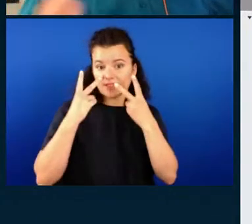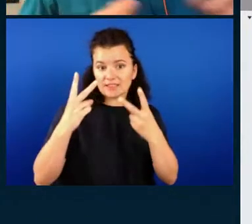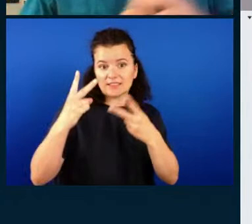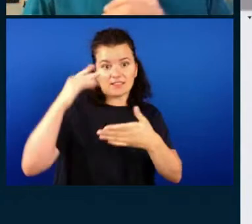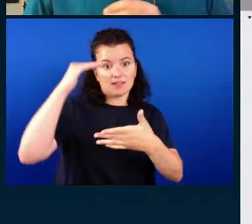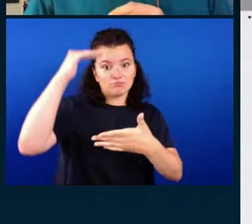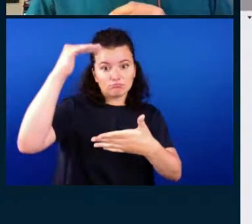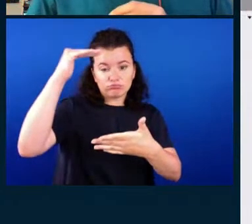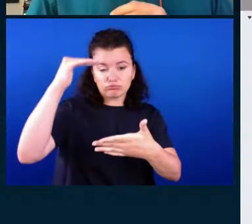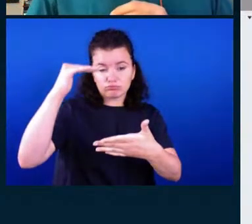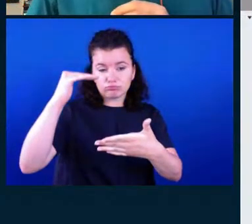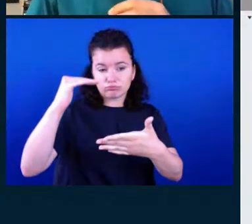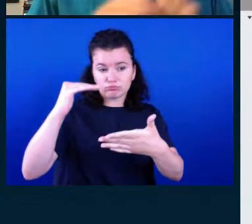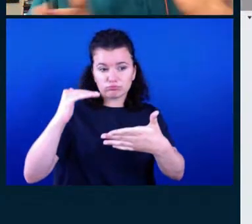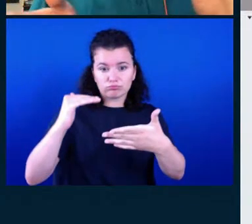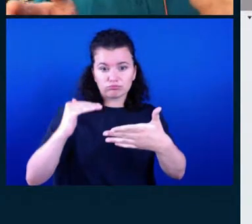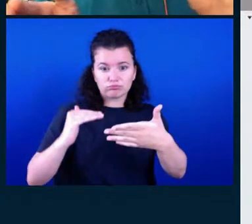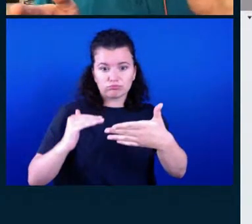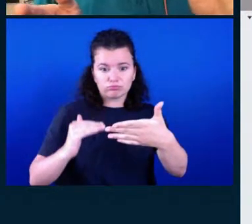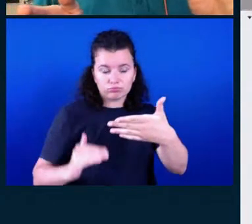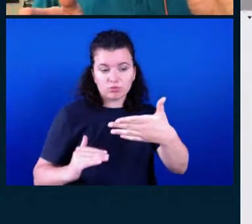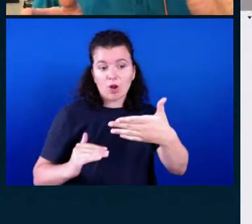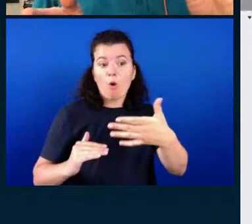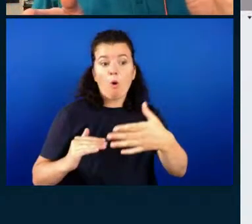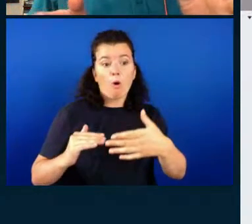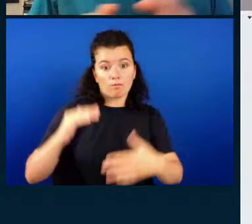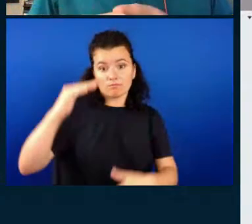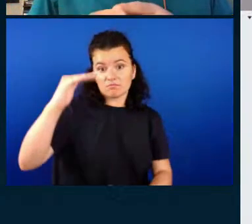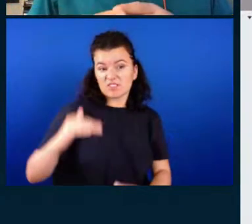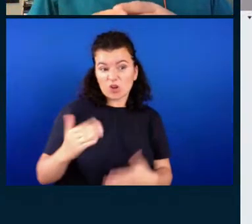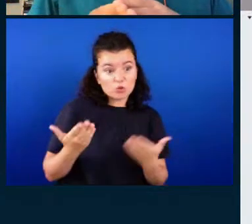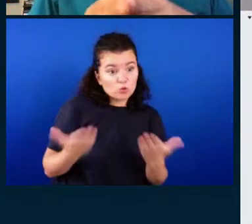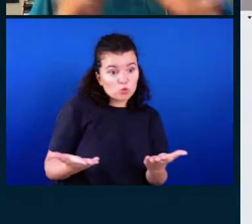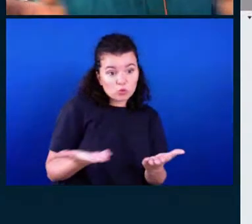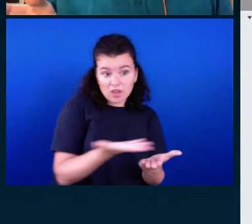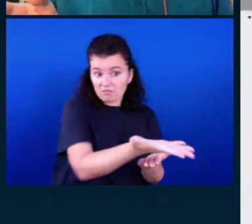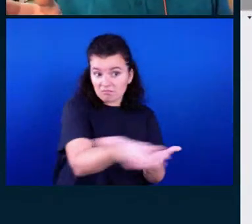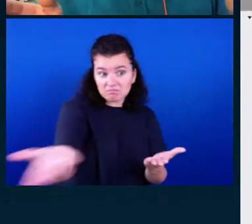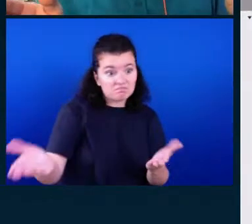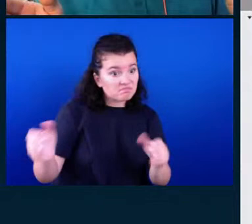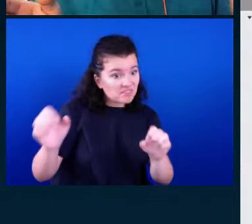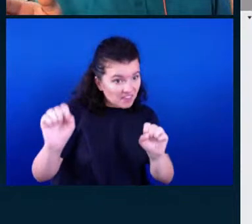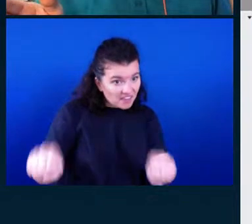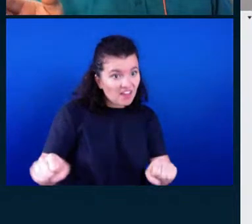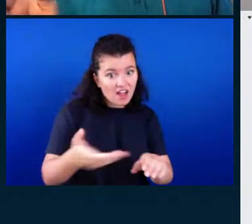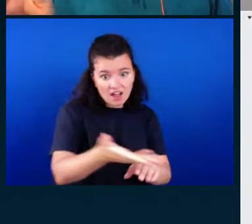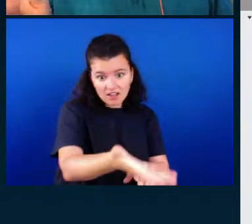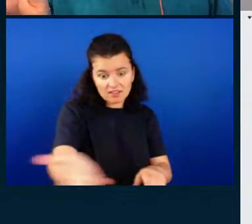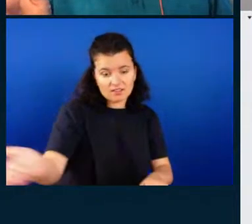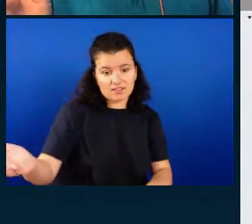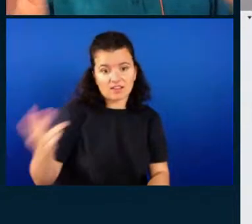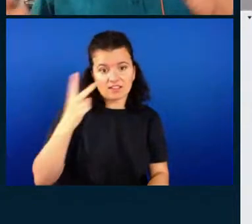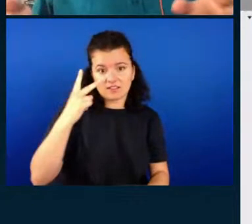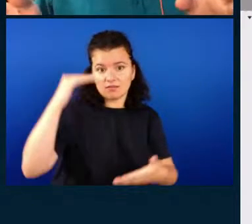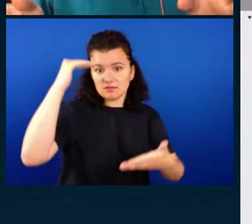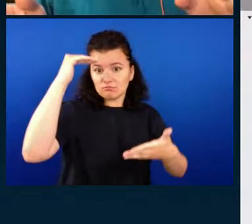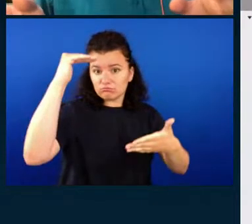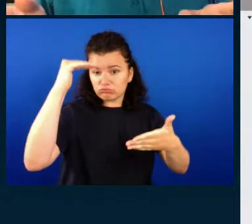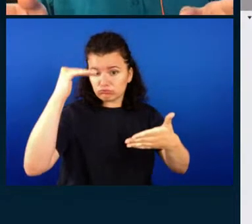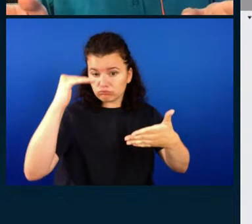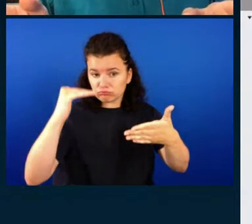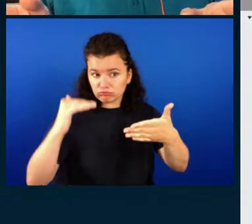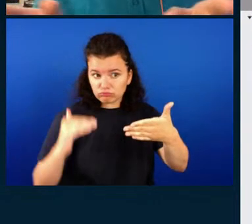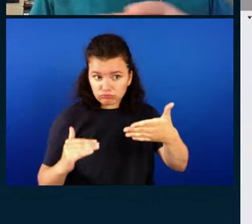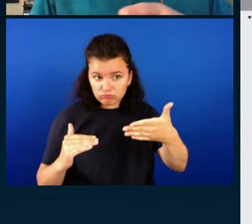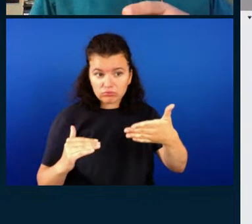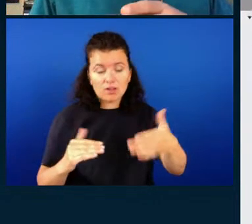stuff up. And this, you could do this today, by the way. This is, I cloned the Thai repo. I went into the